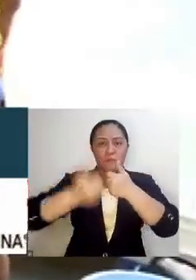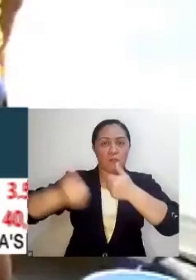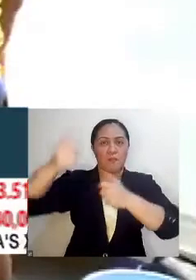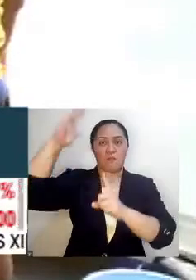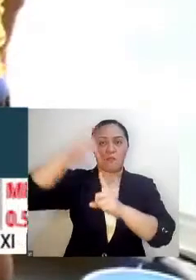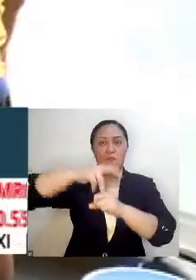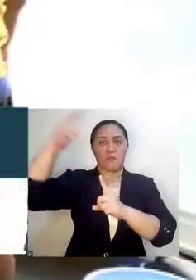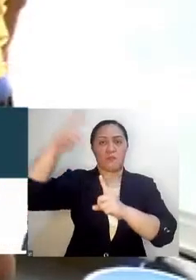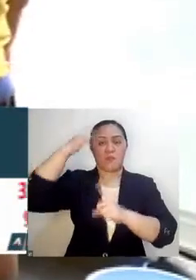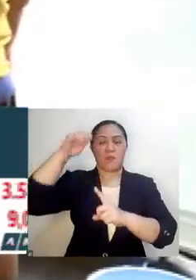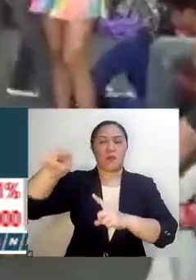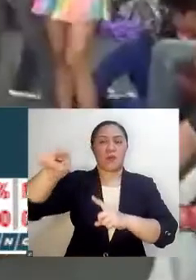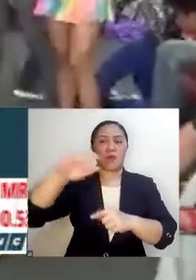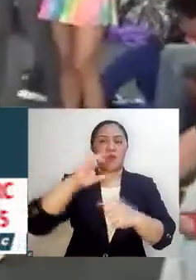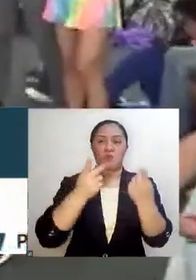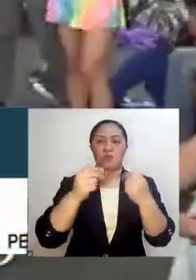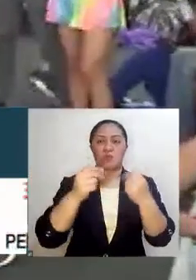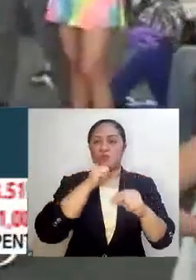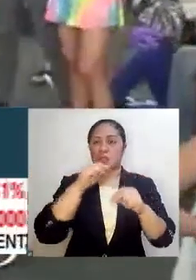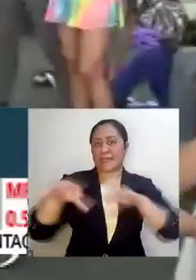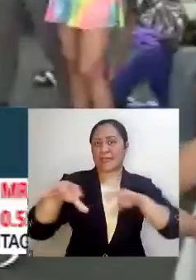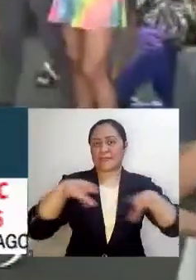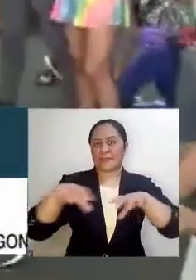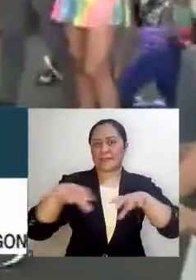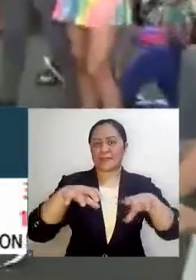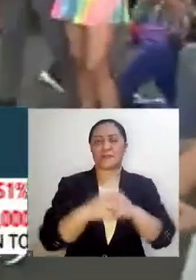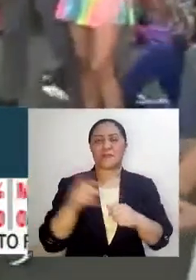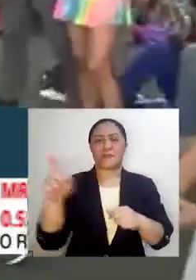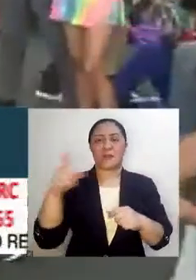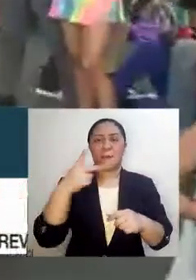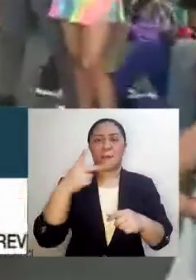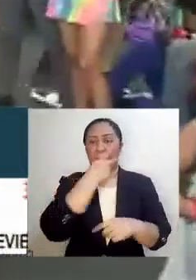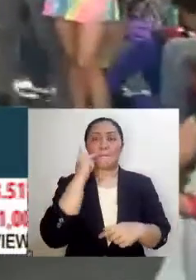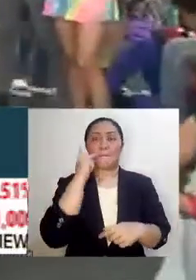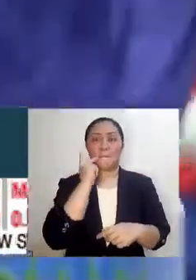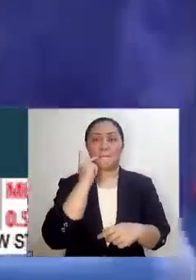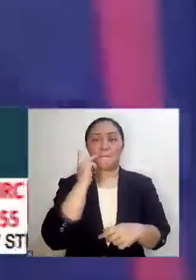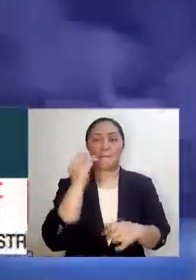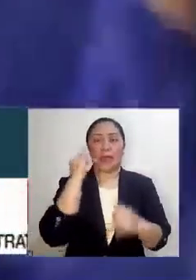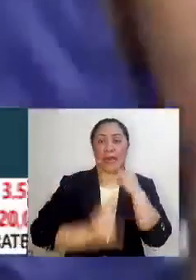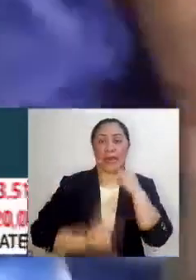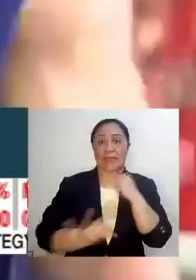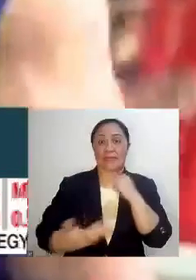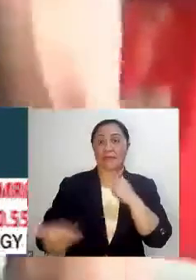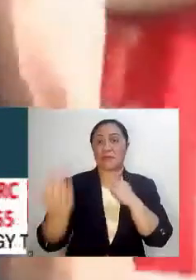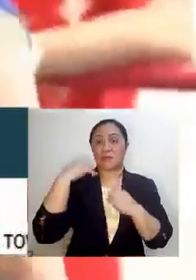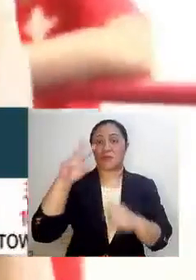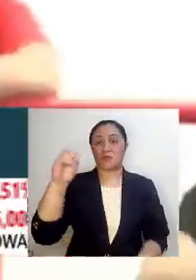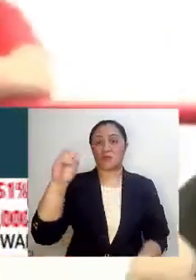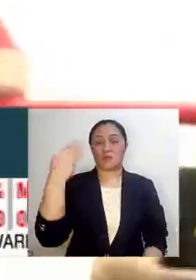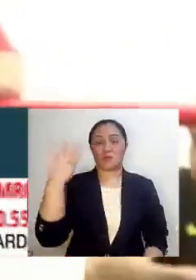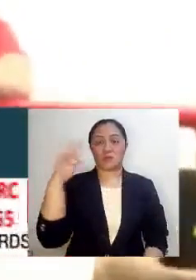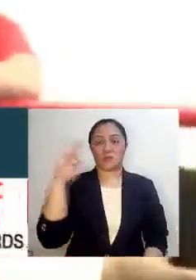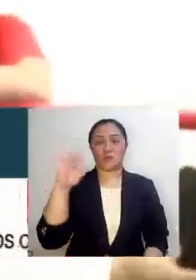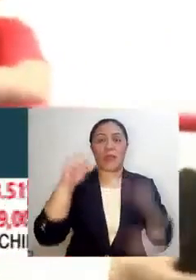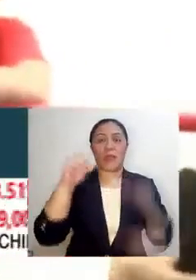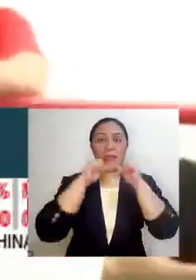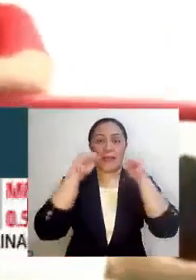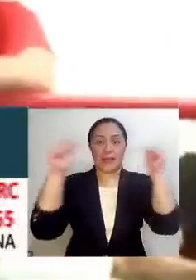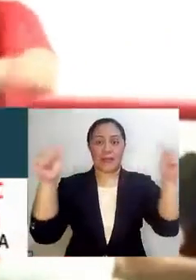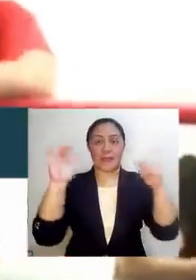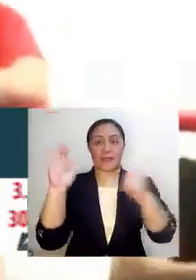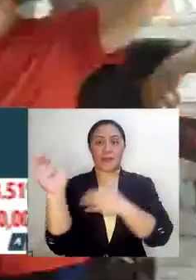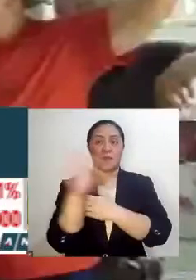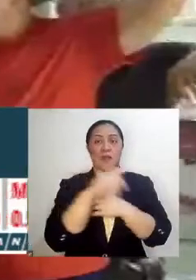his inactivity. The Pac-Man, who lost make that who last fought in 2019, has announced he is back in training with plans